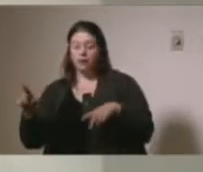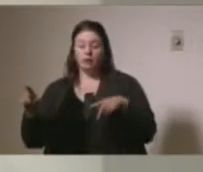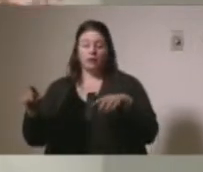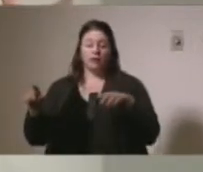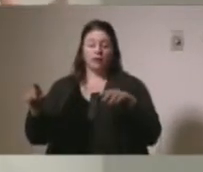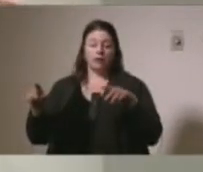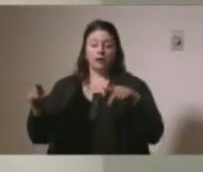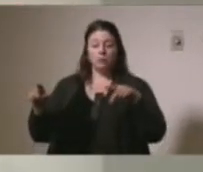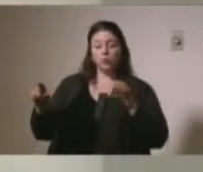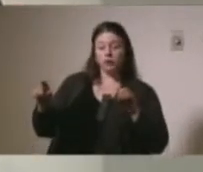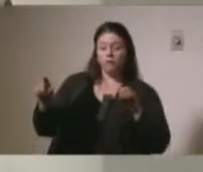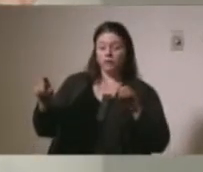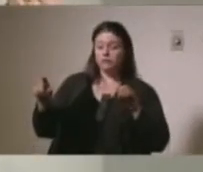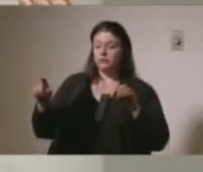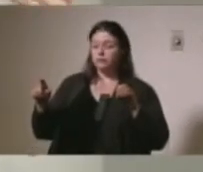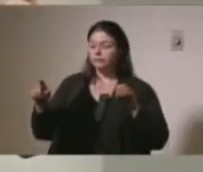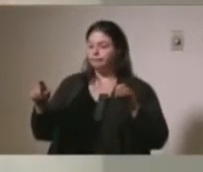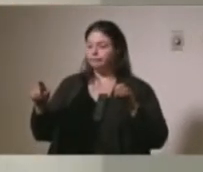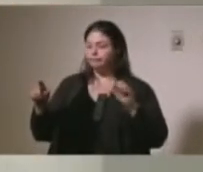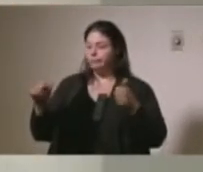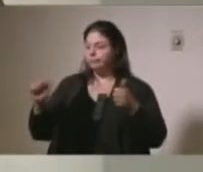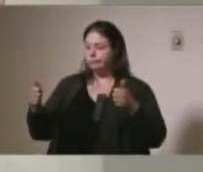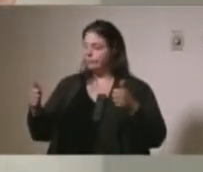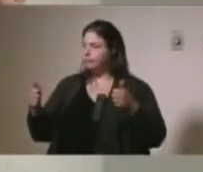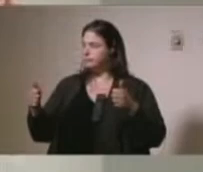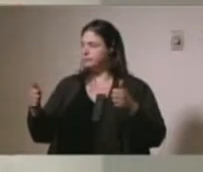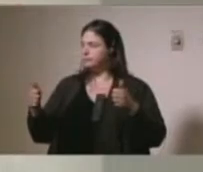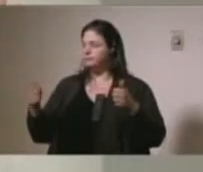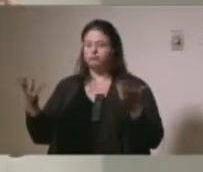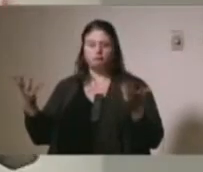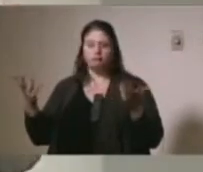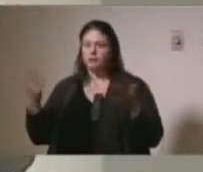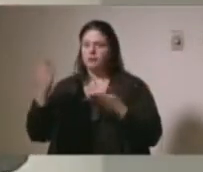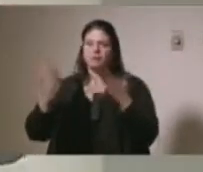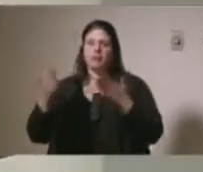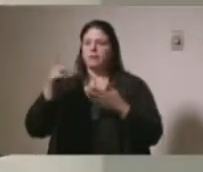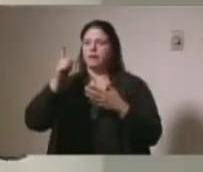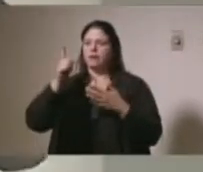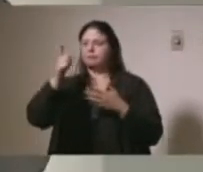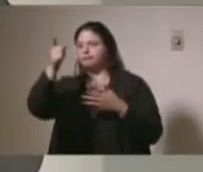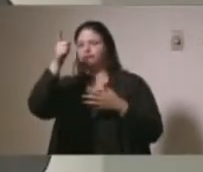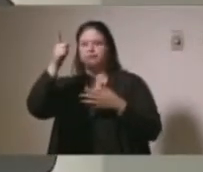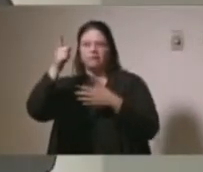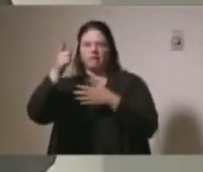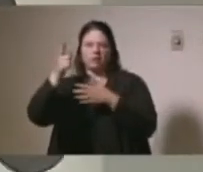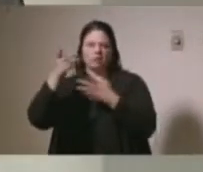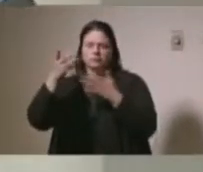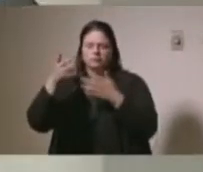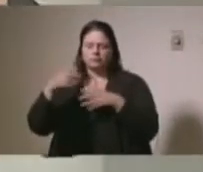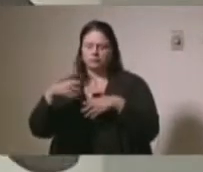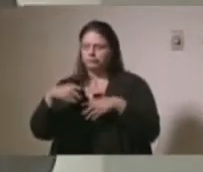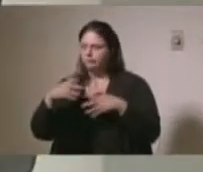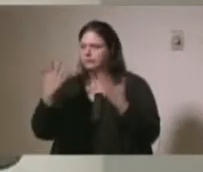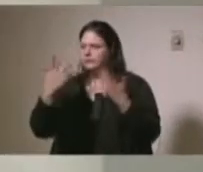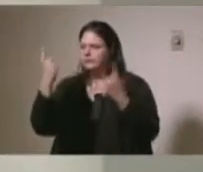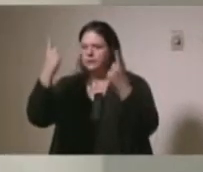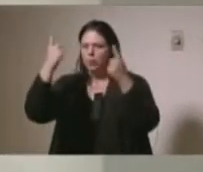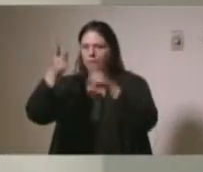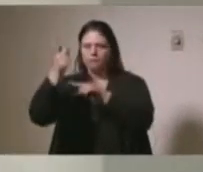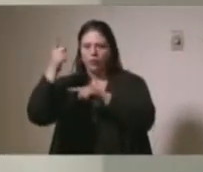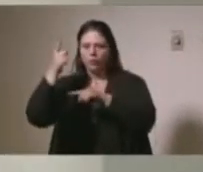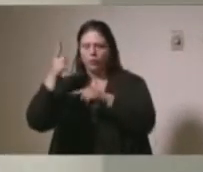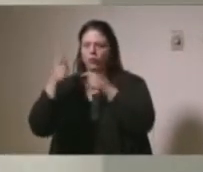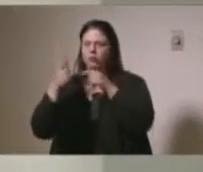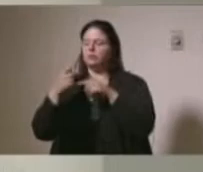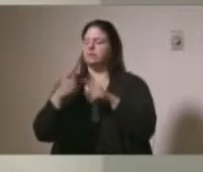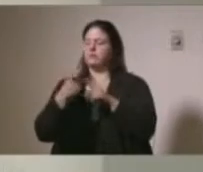site in, say, well, for example, I don't know, a rural area, say Tamaranui or somewhere like that, well then